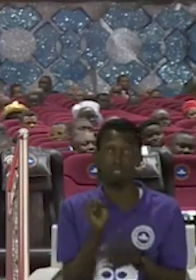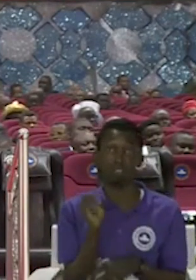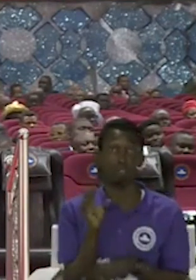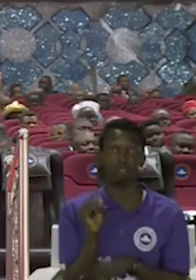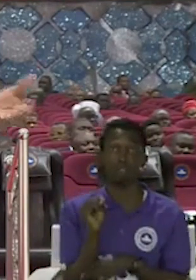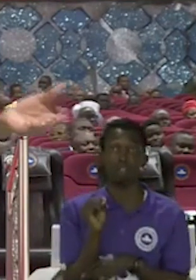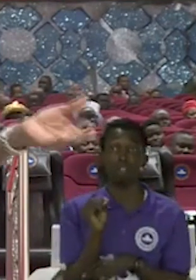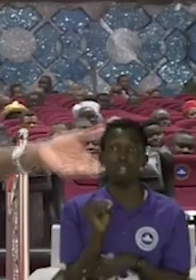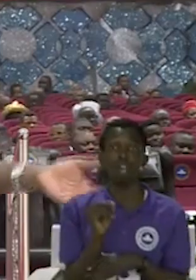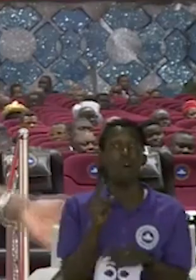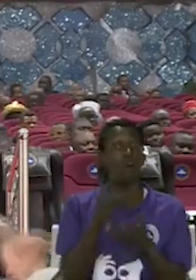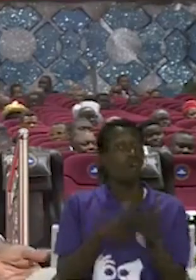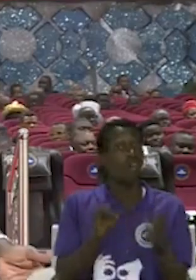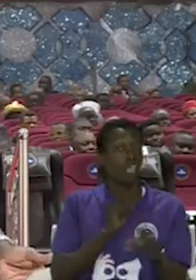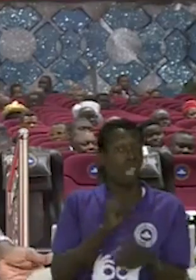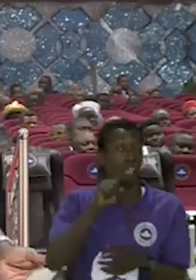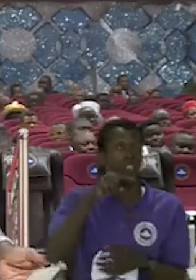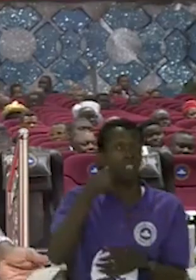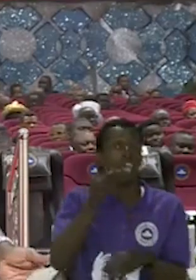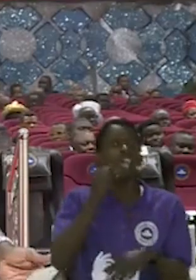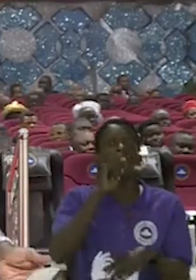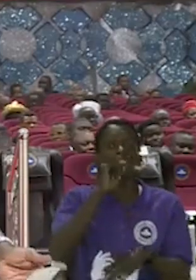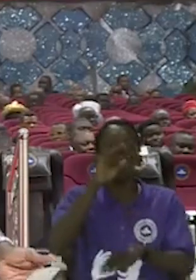Fortunately, everything I said is on record.